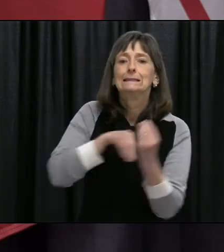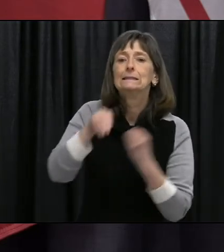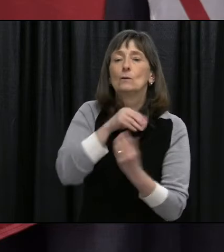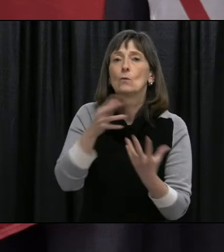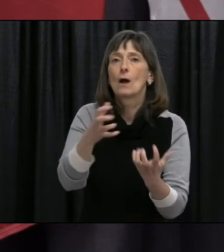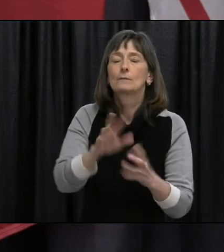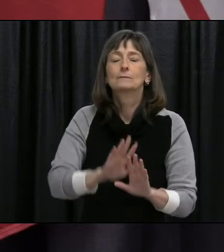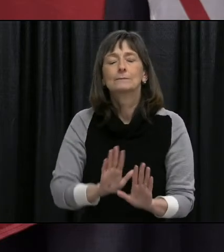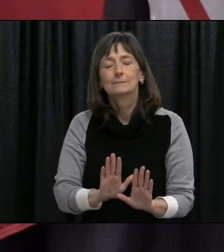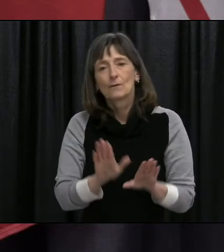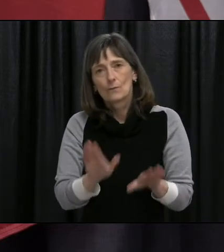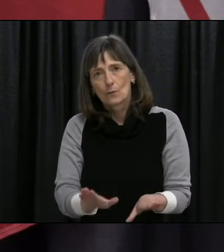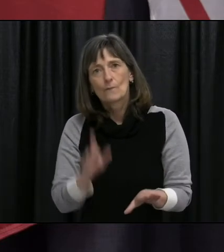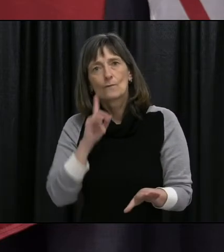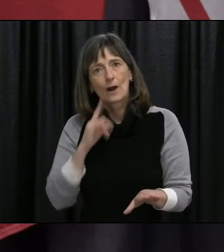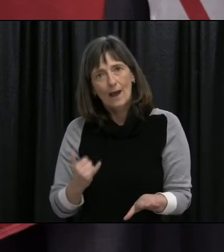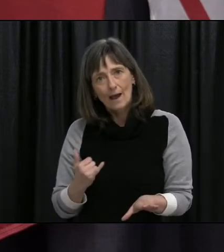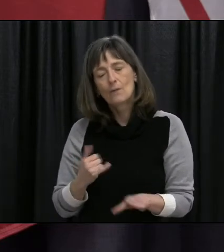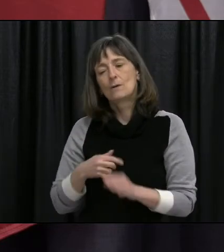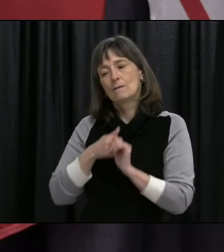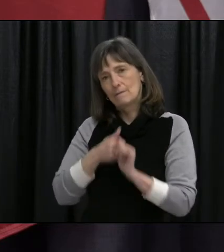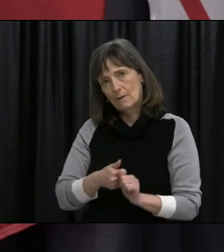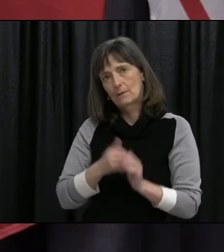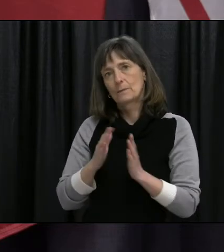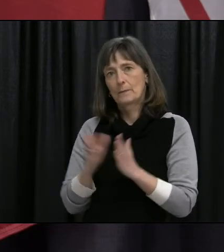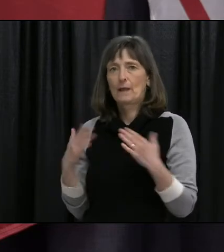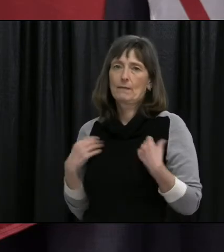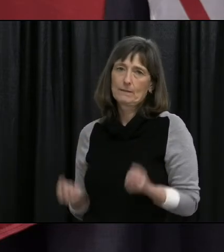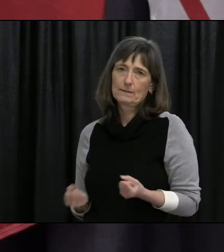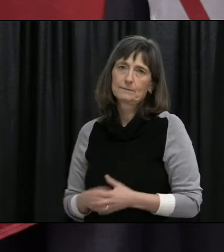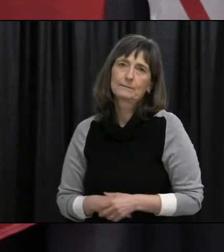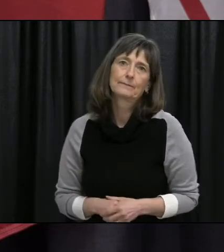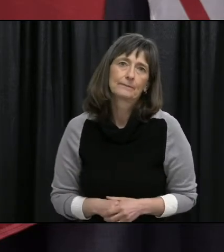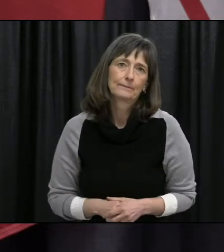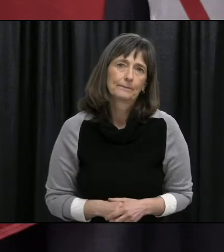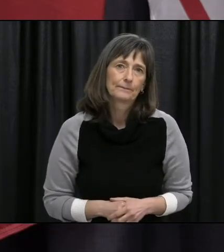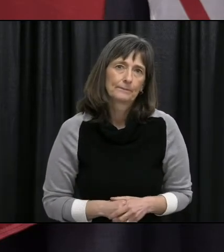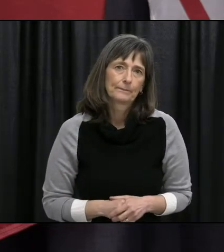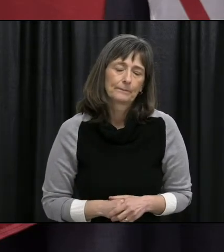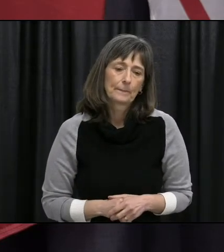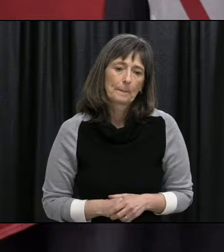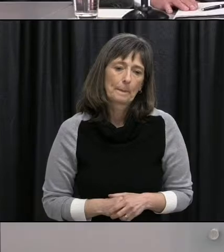on how on what measures would need to be relaxed to allow that to happen.